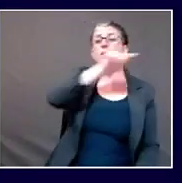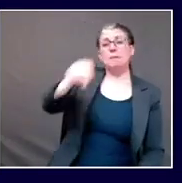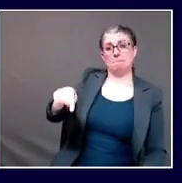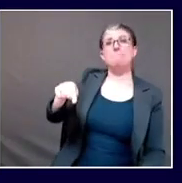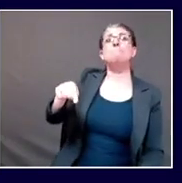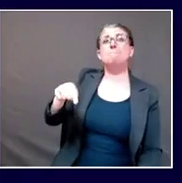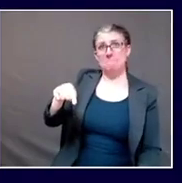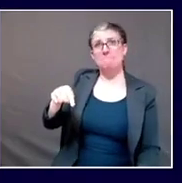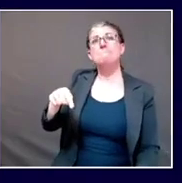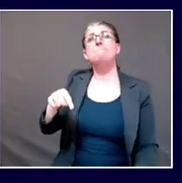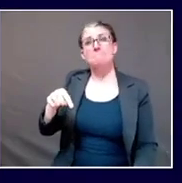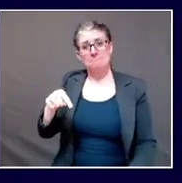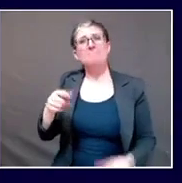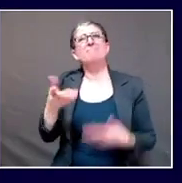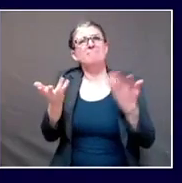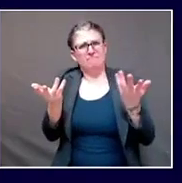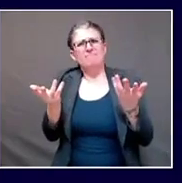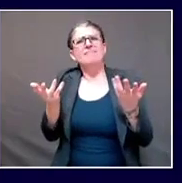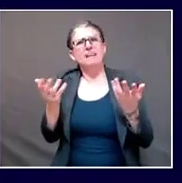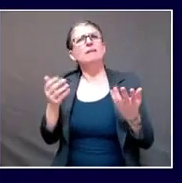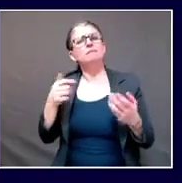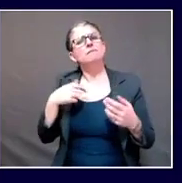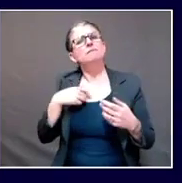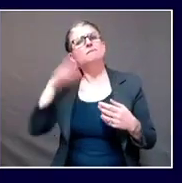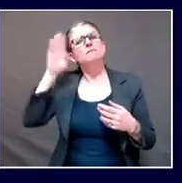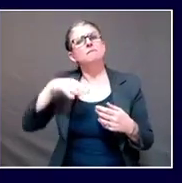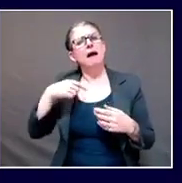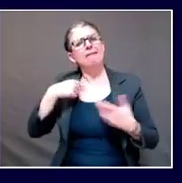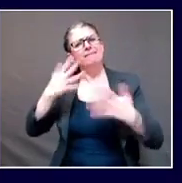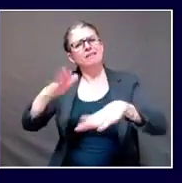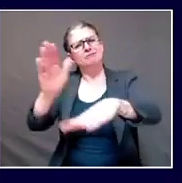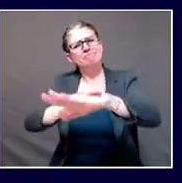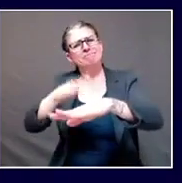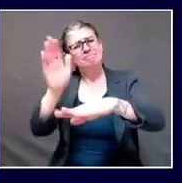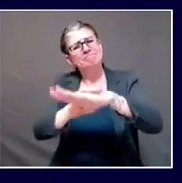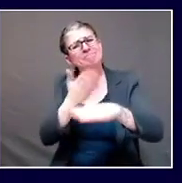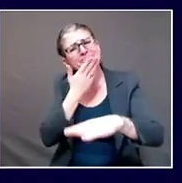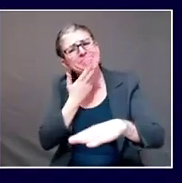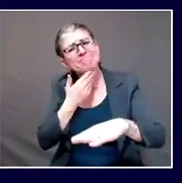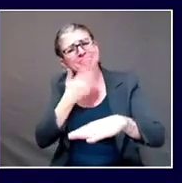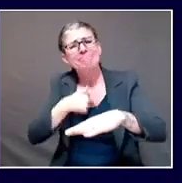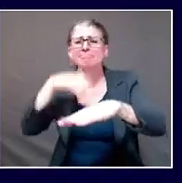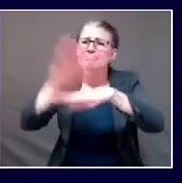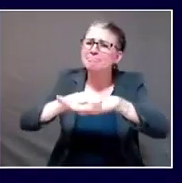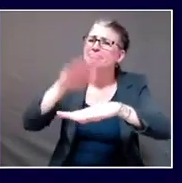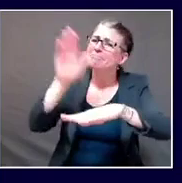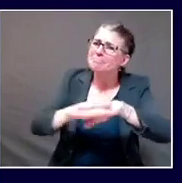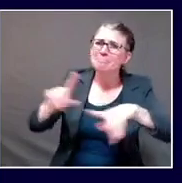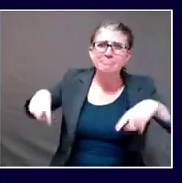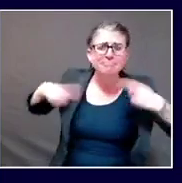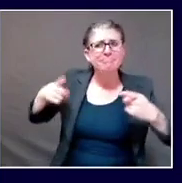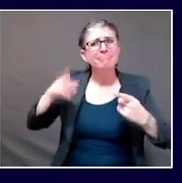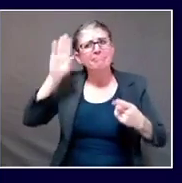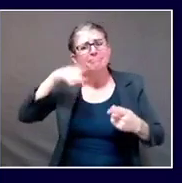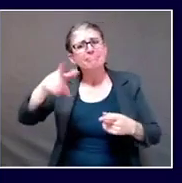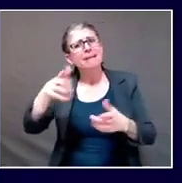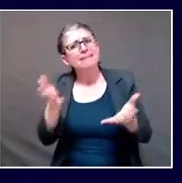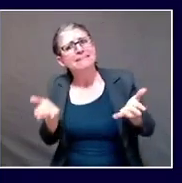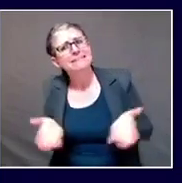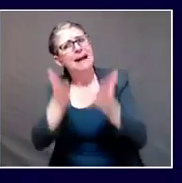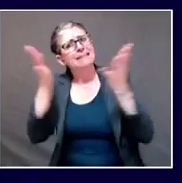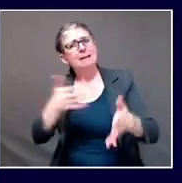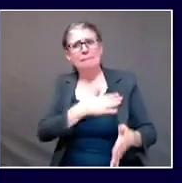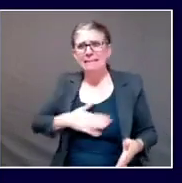without a face mask, they are basically committing criminal trespass, in addition to violating the executive order. Although they're used to